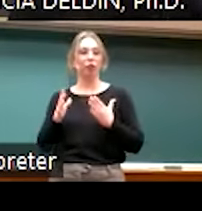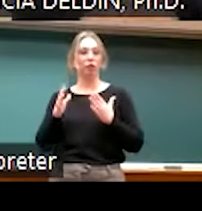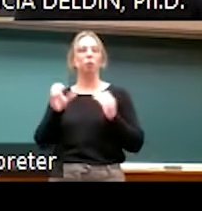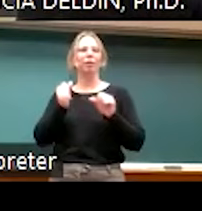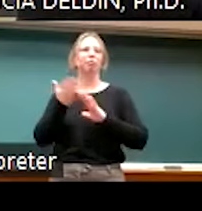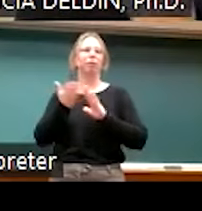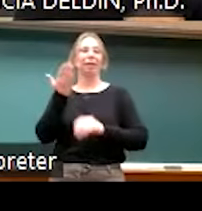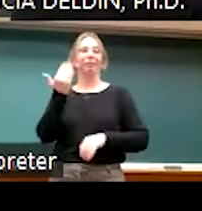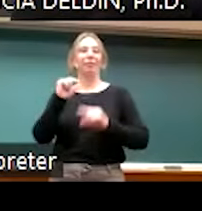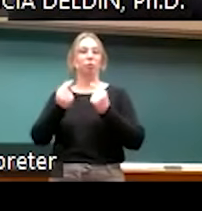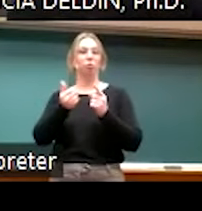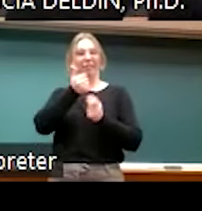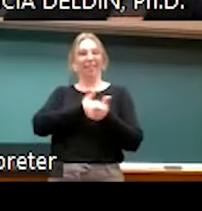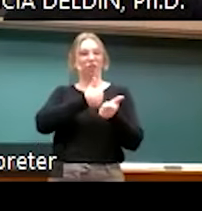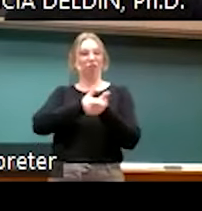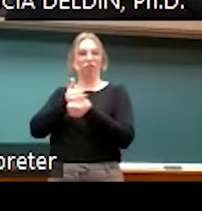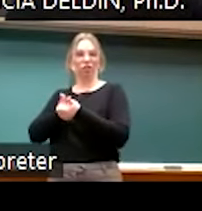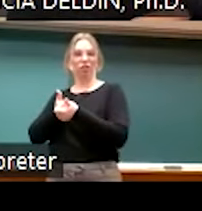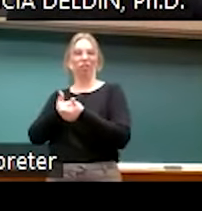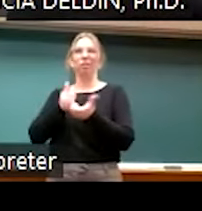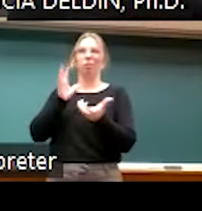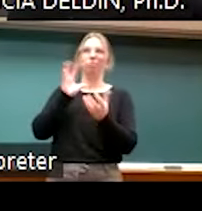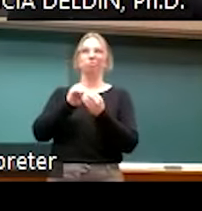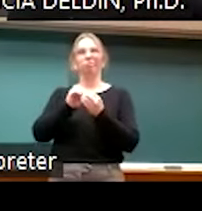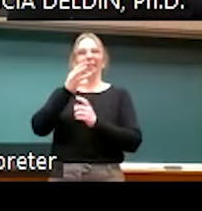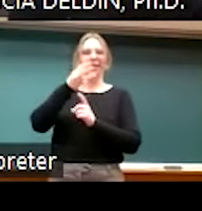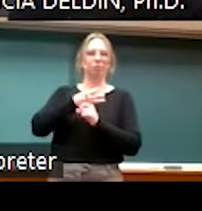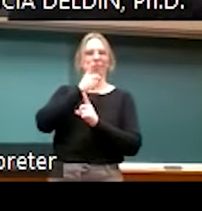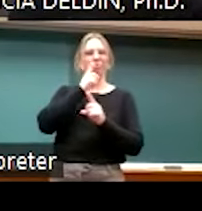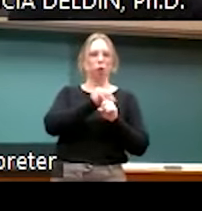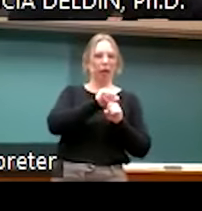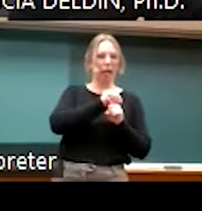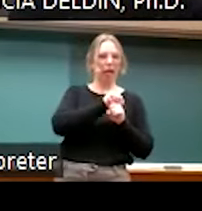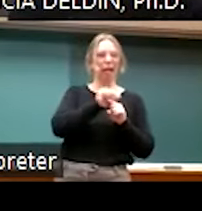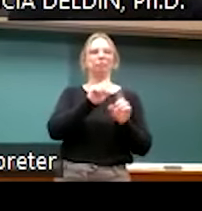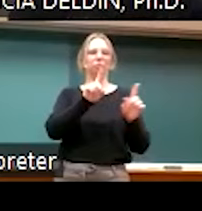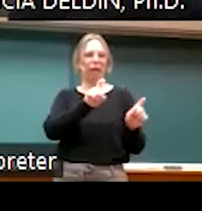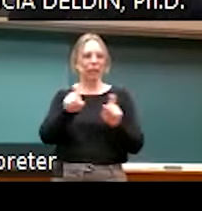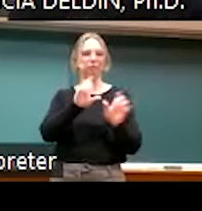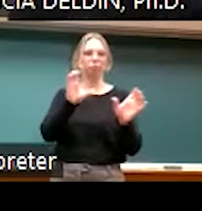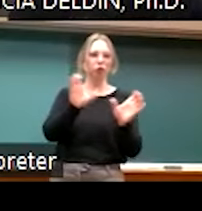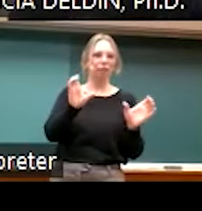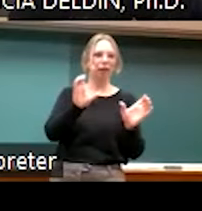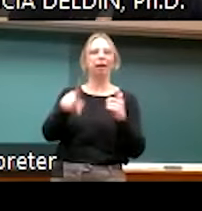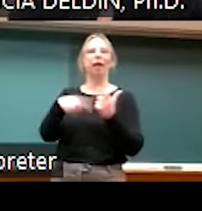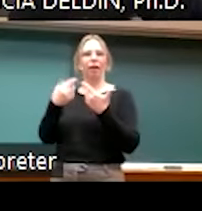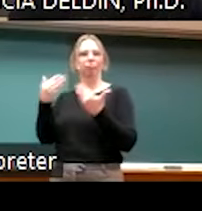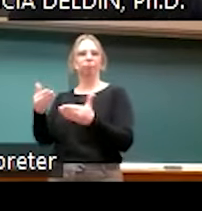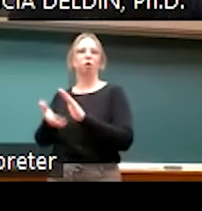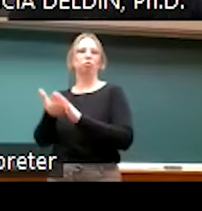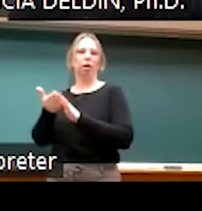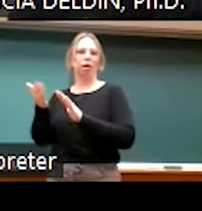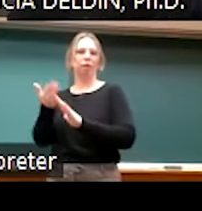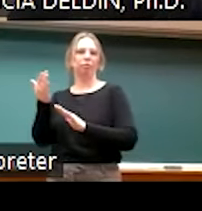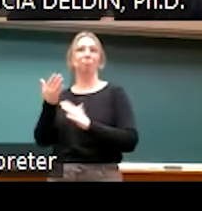each. Took them about 6 months. We have an extensive training and testing and certifying procedure. And it creates